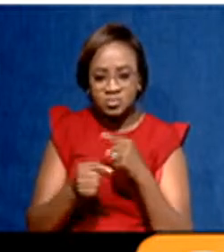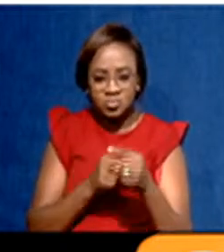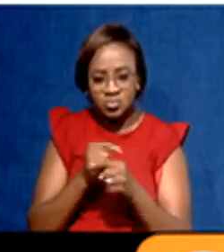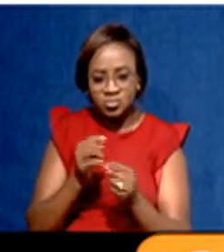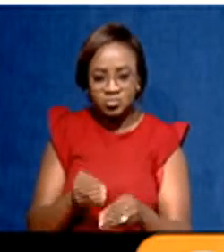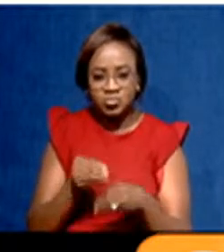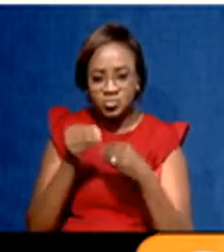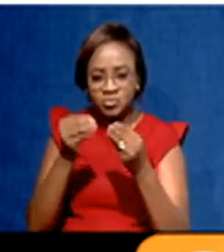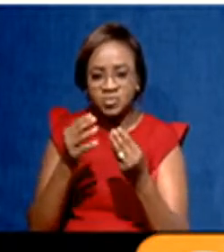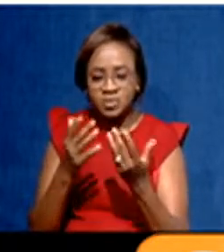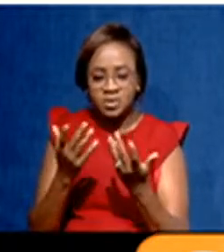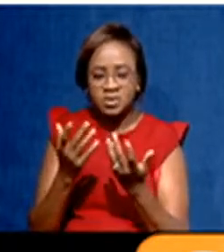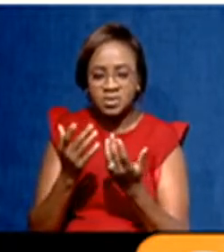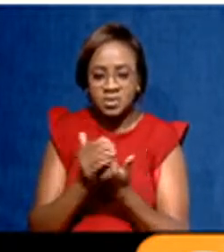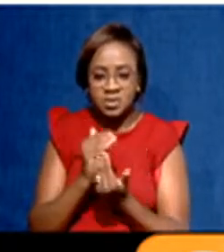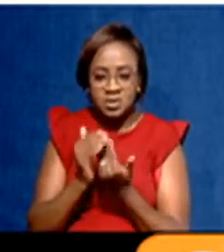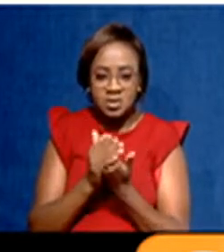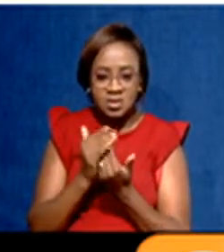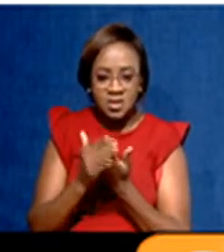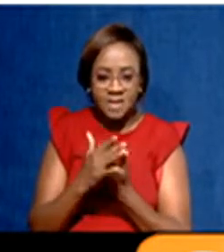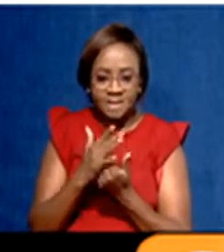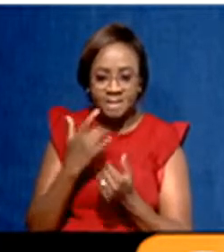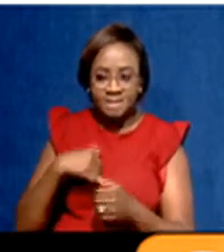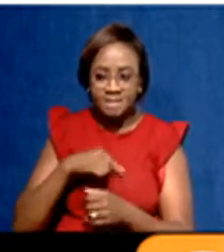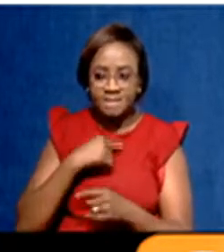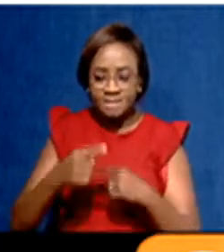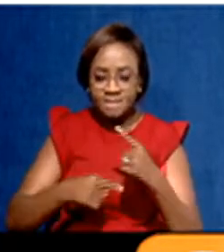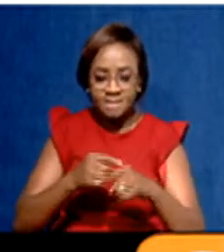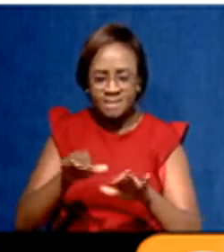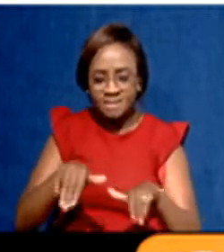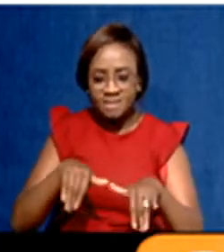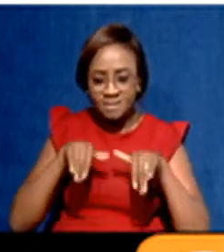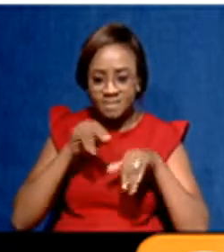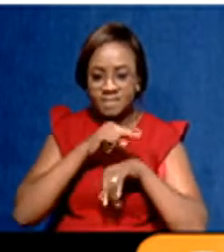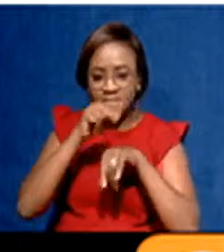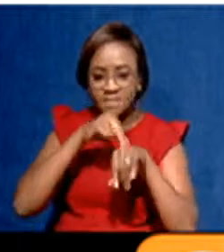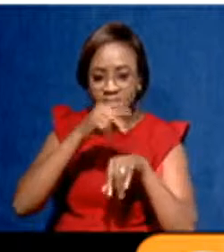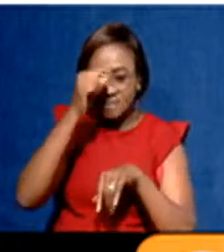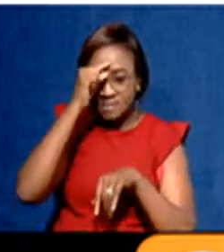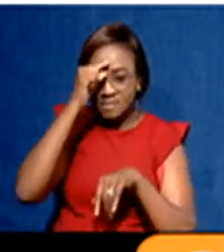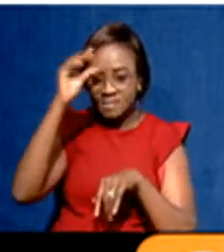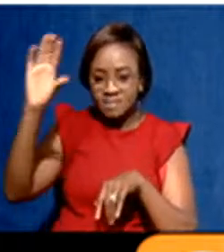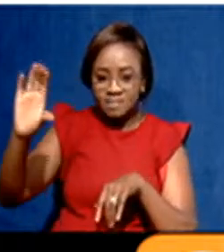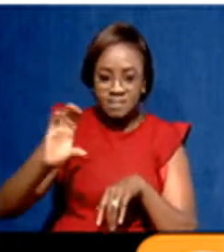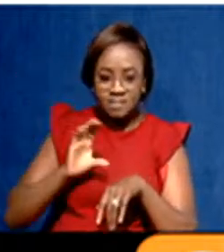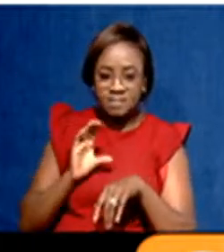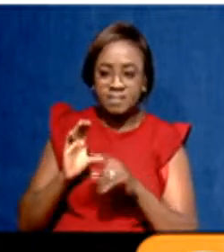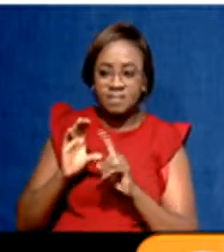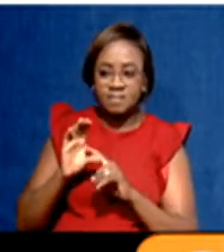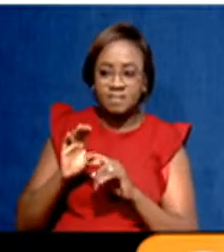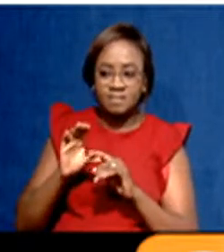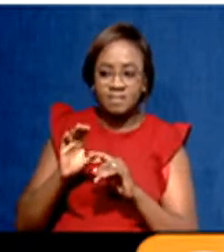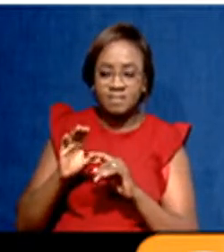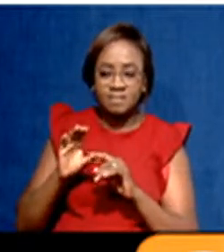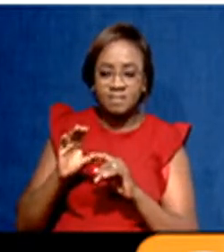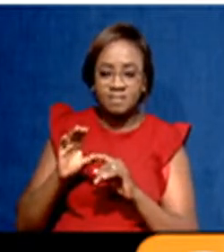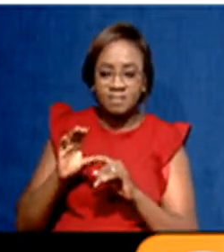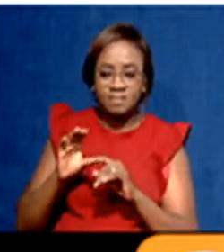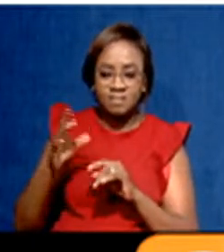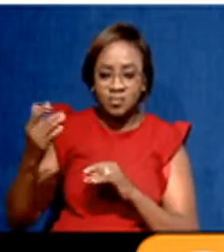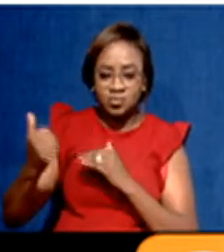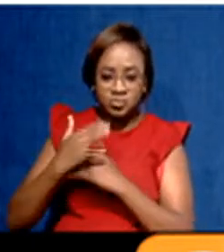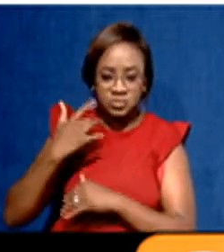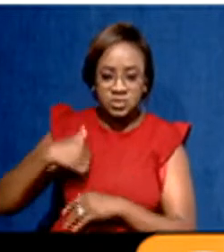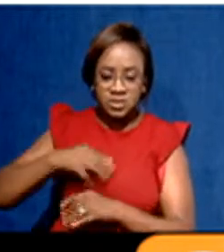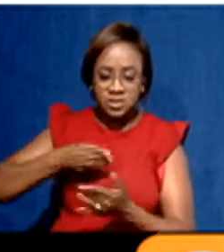care. We are still waiting national government to honor its commitment to send a stipend, which they promised to do